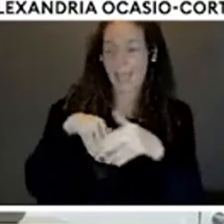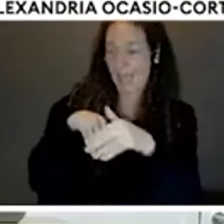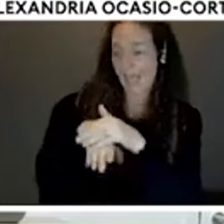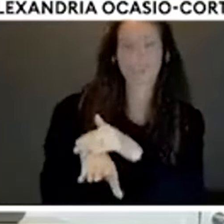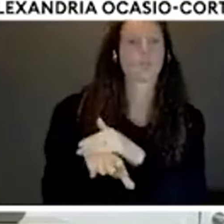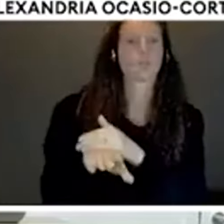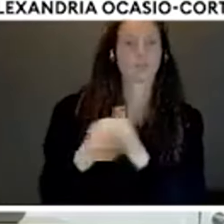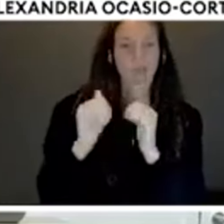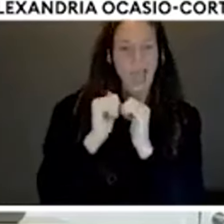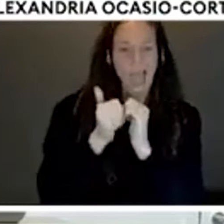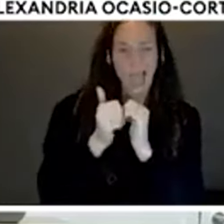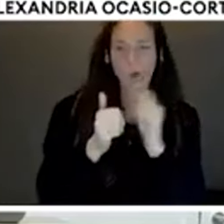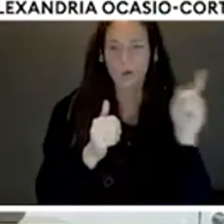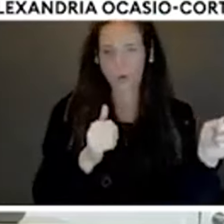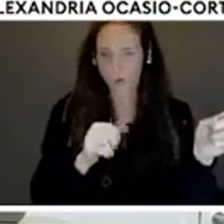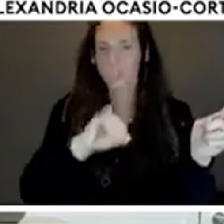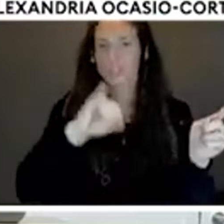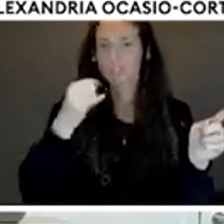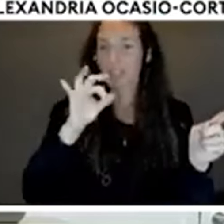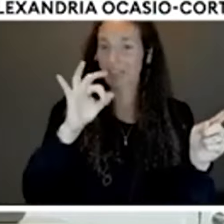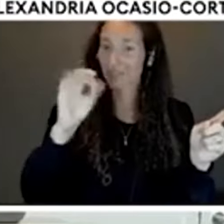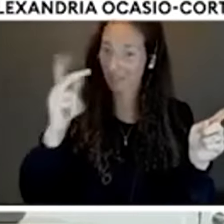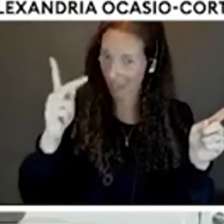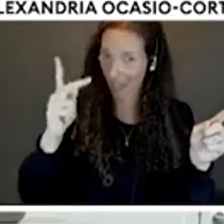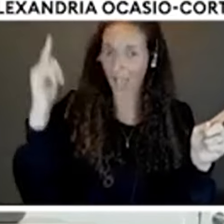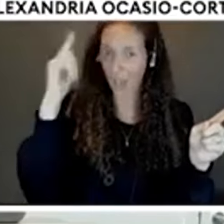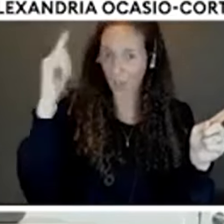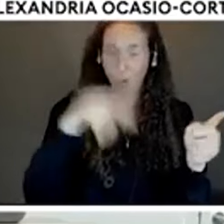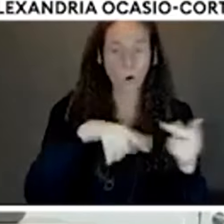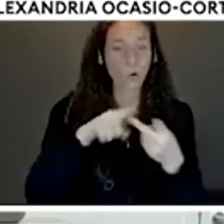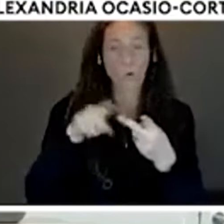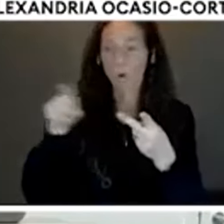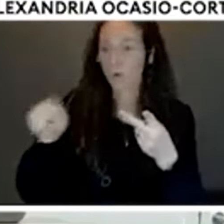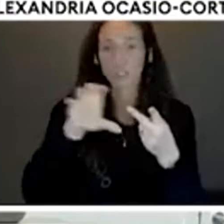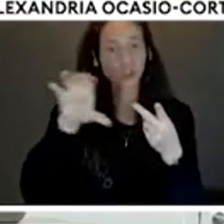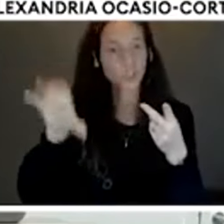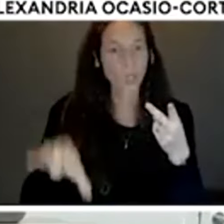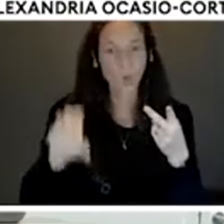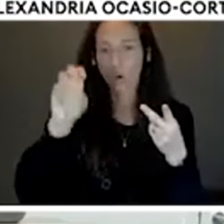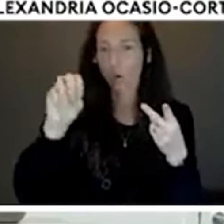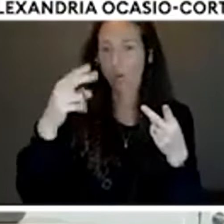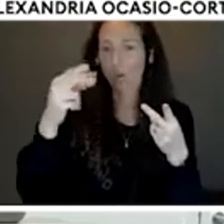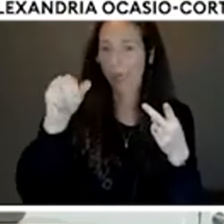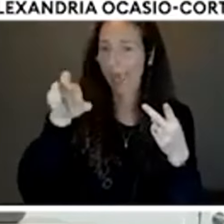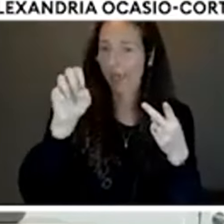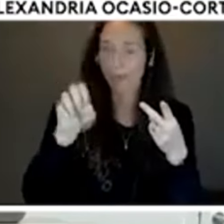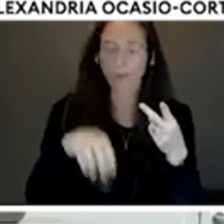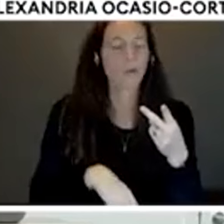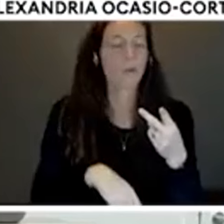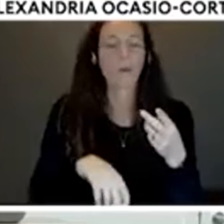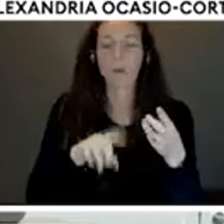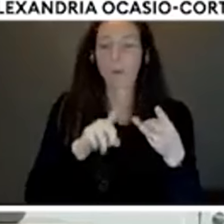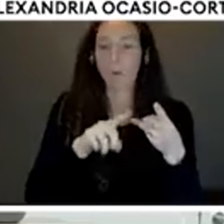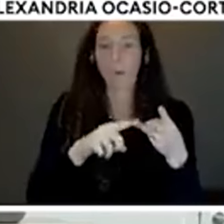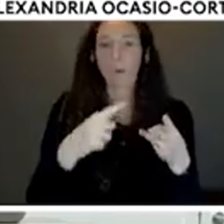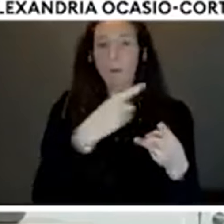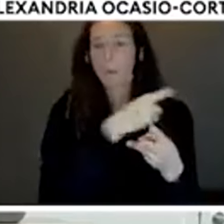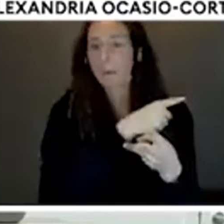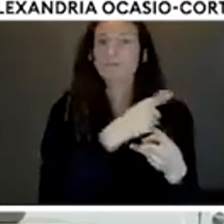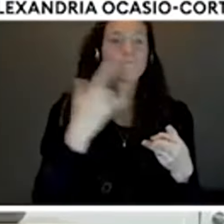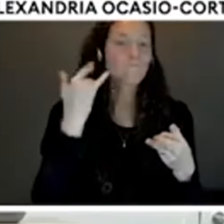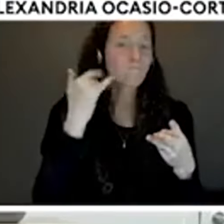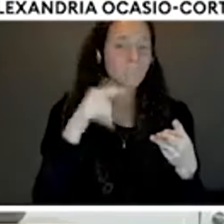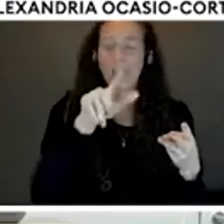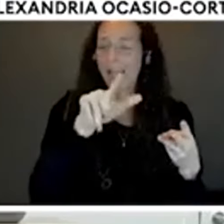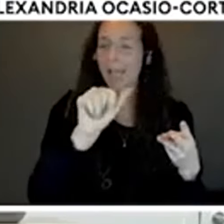at O'Hare in Chicago, and in LAX. And so it's really important